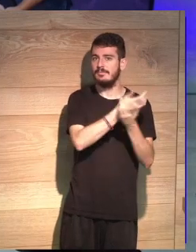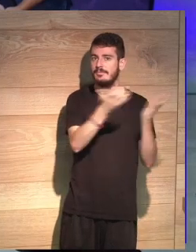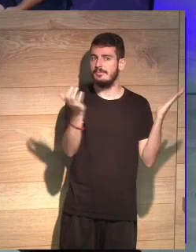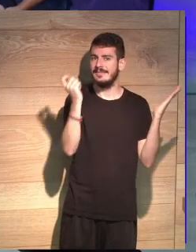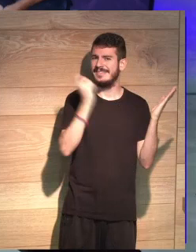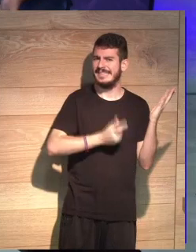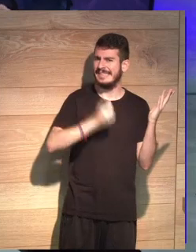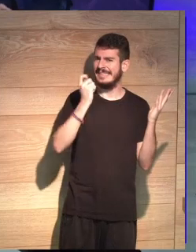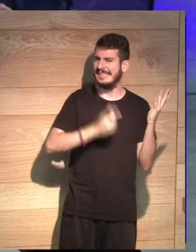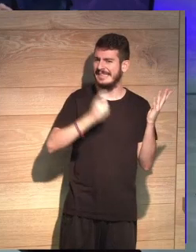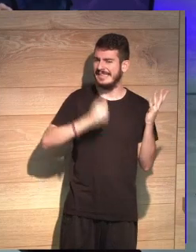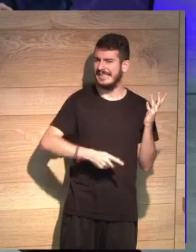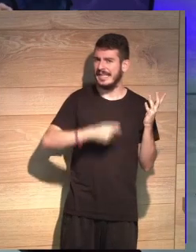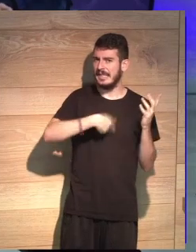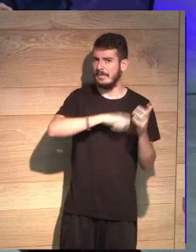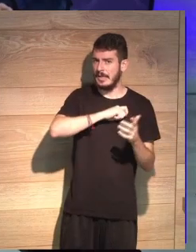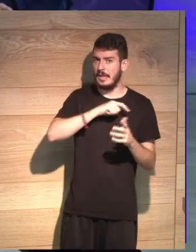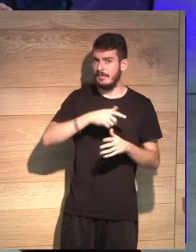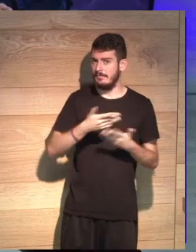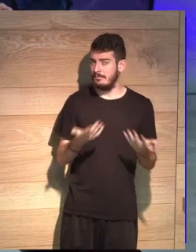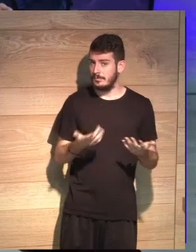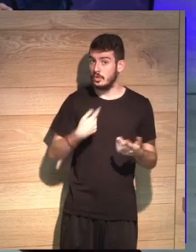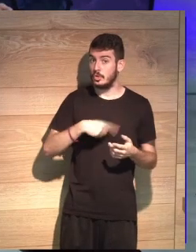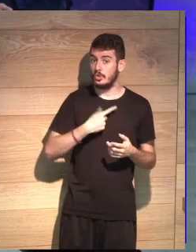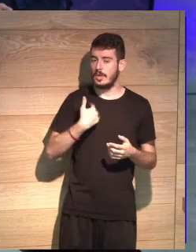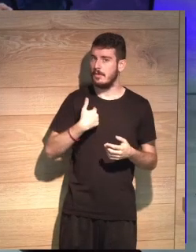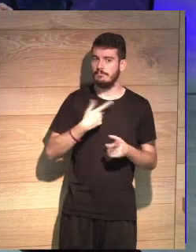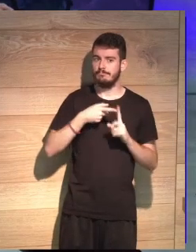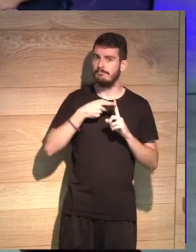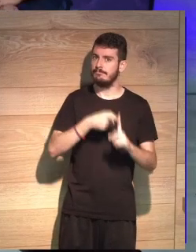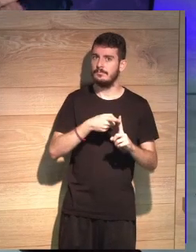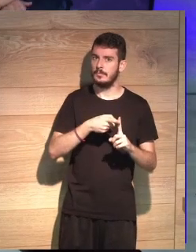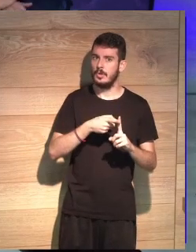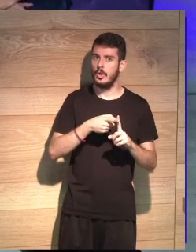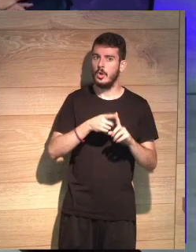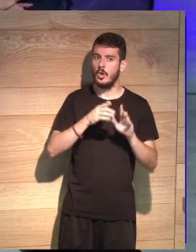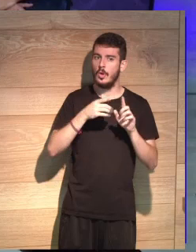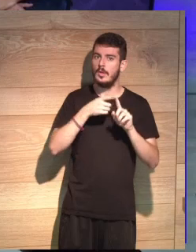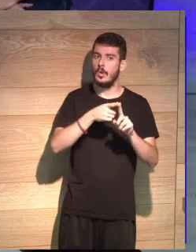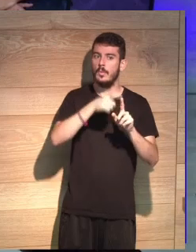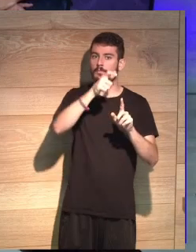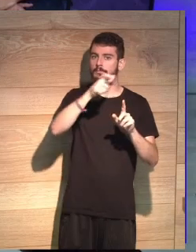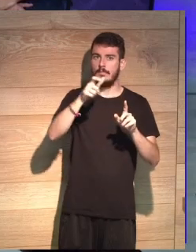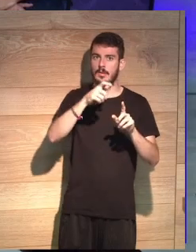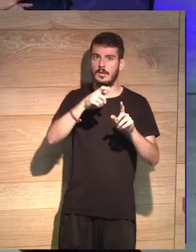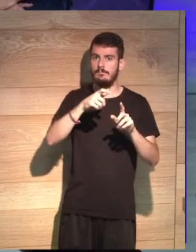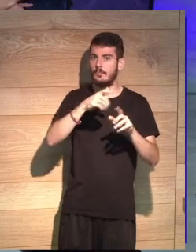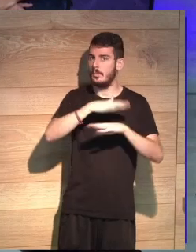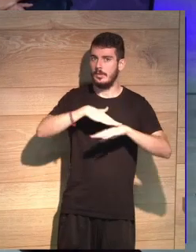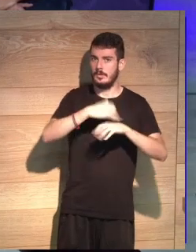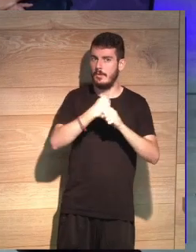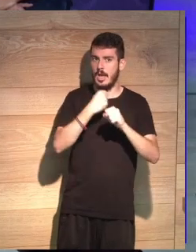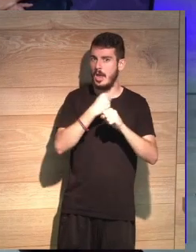is very usual in Spanish families. We have set ourselves the goals to work with